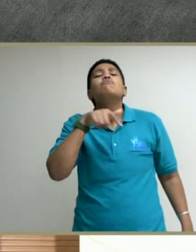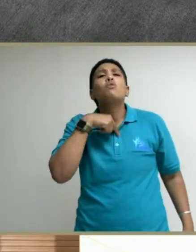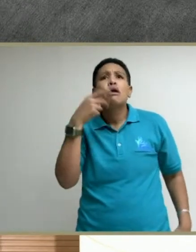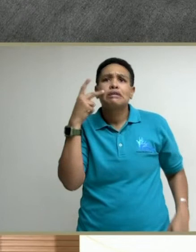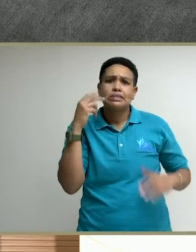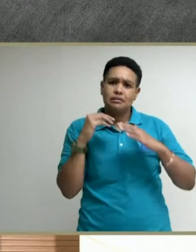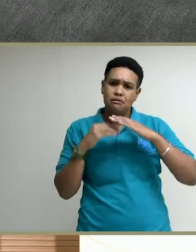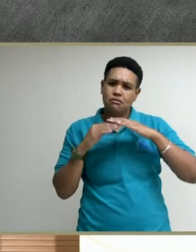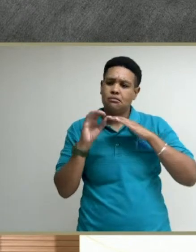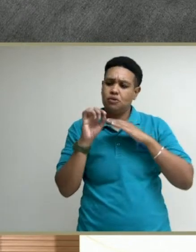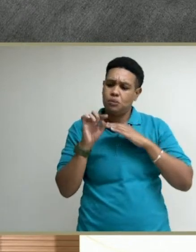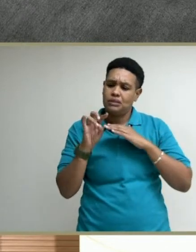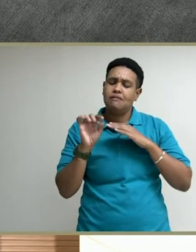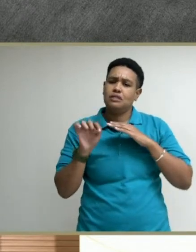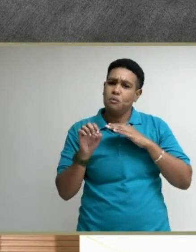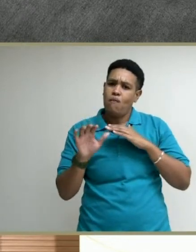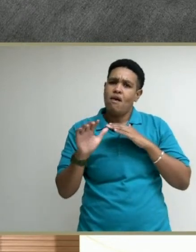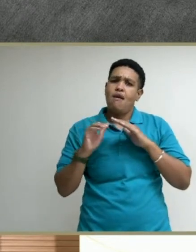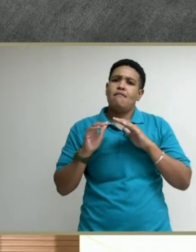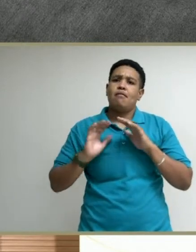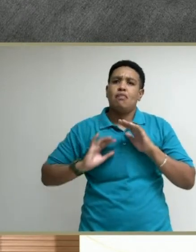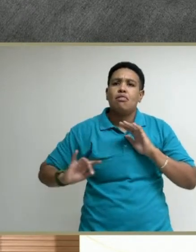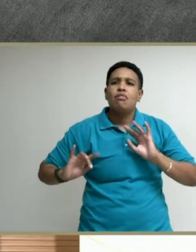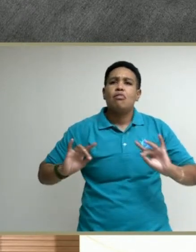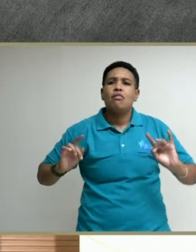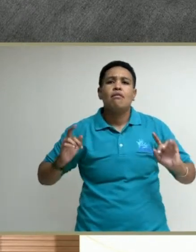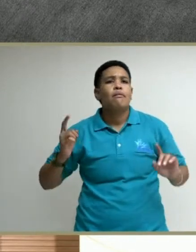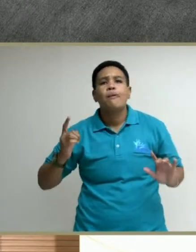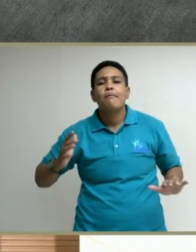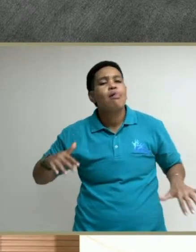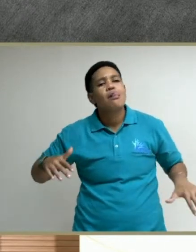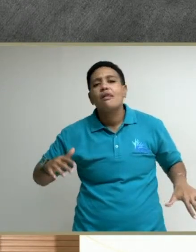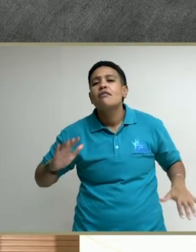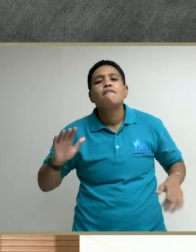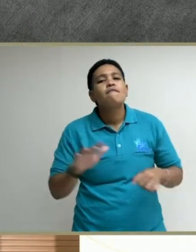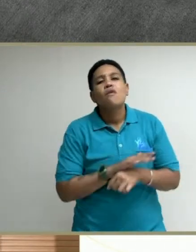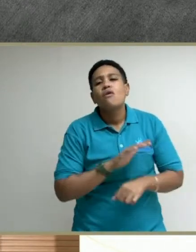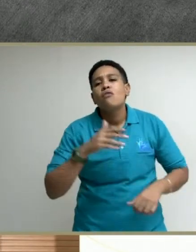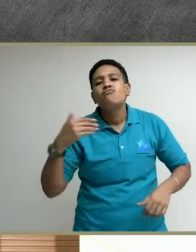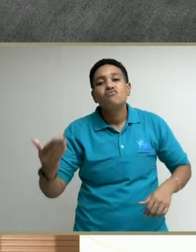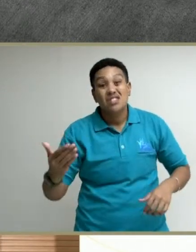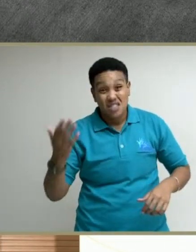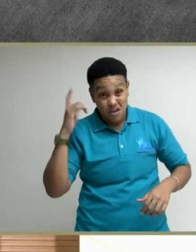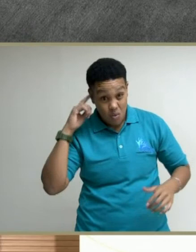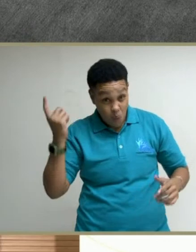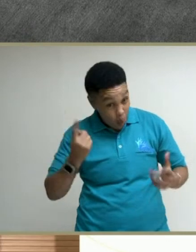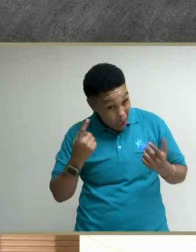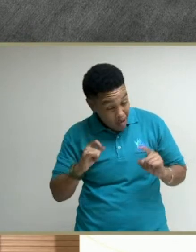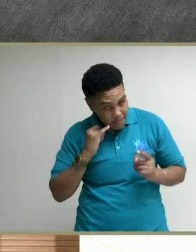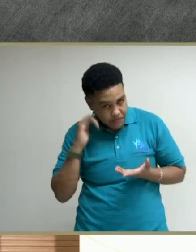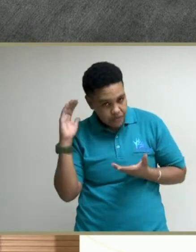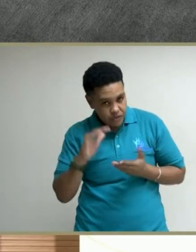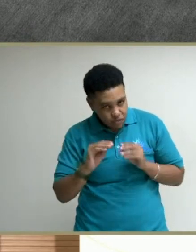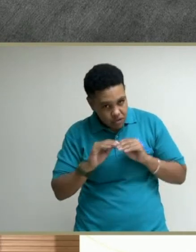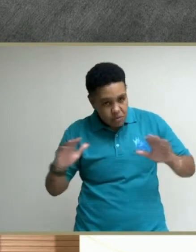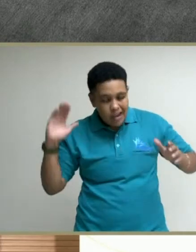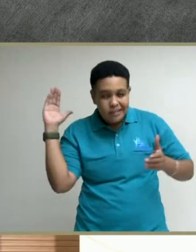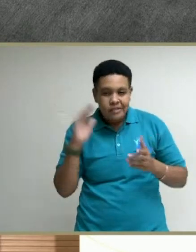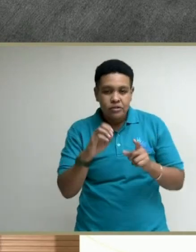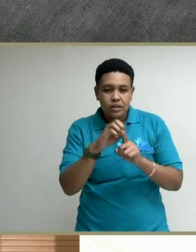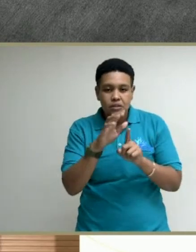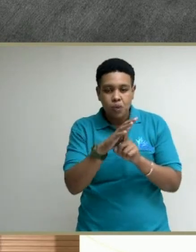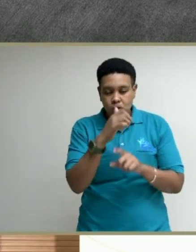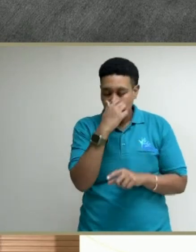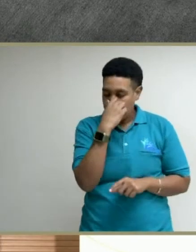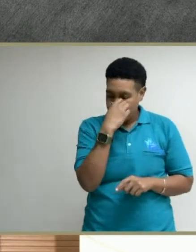see, a continuous downward trend that is only going to happen if there is decreased spread and decreased exposure.